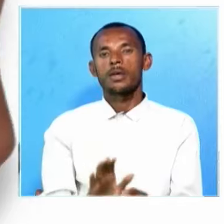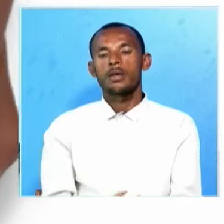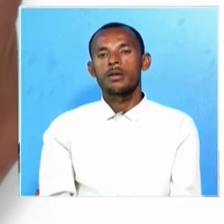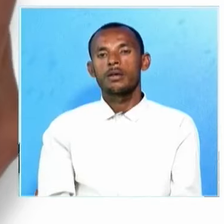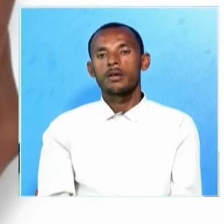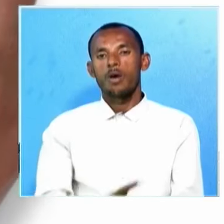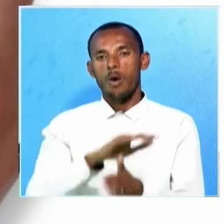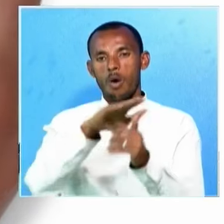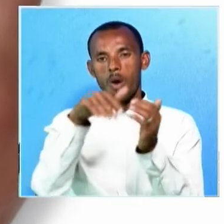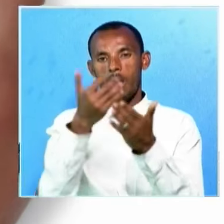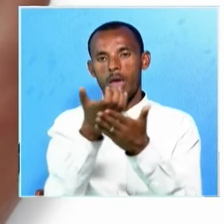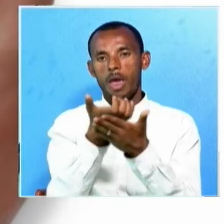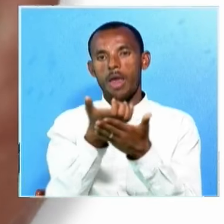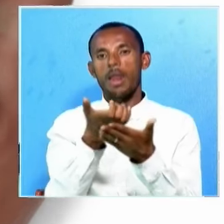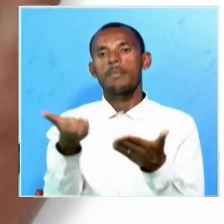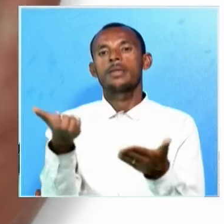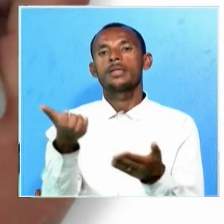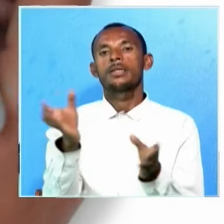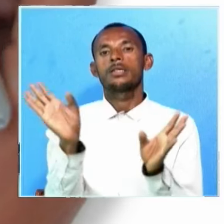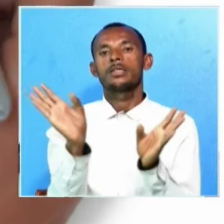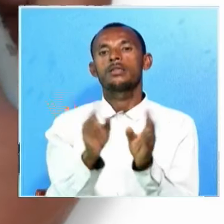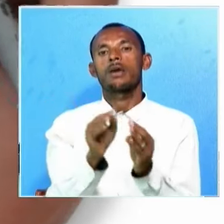all elements